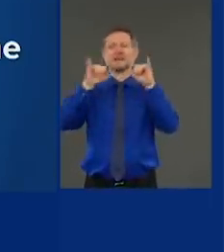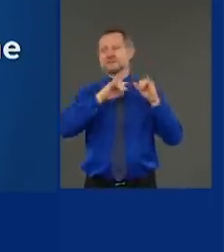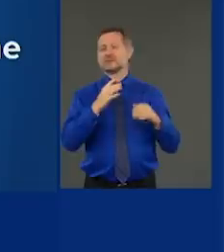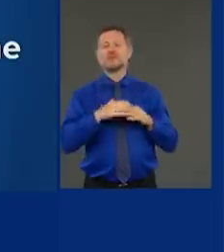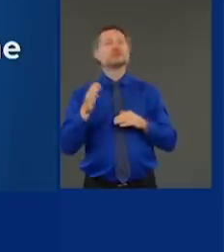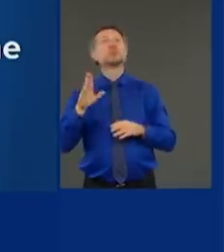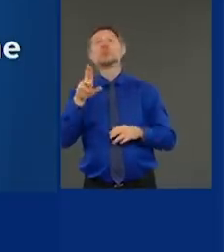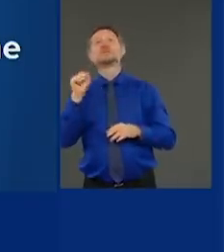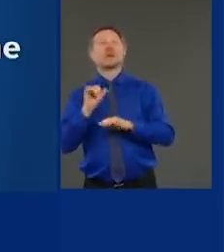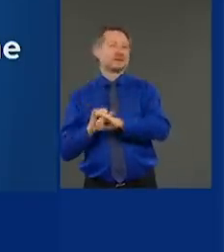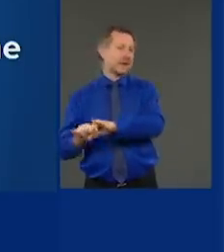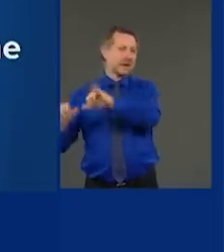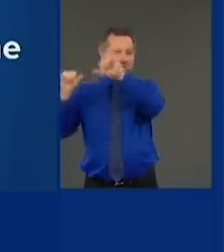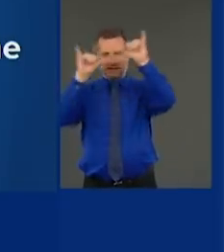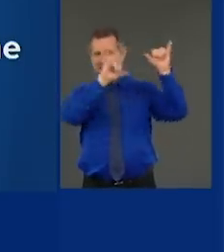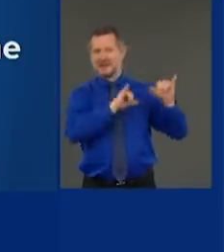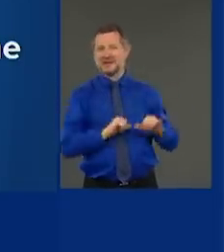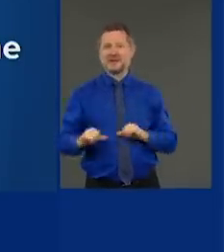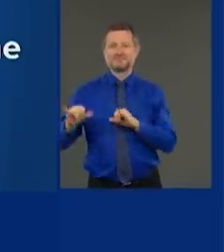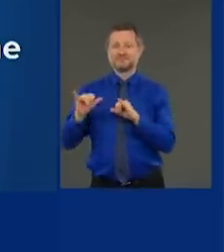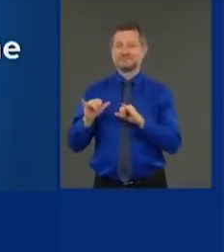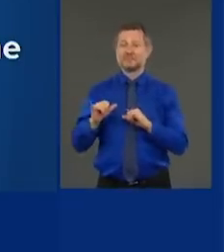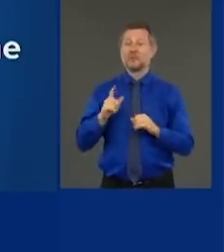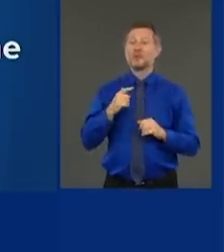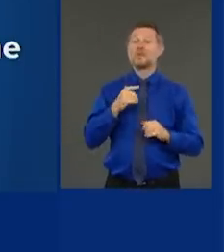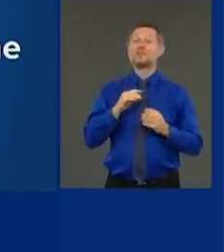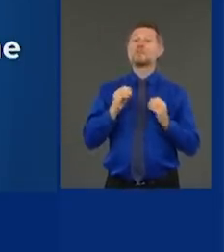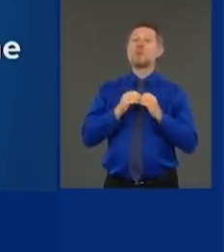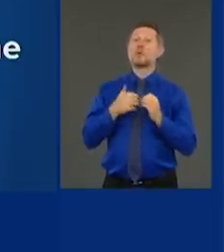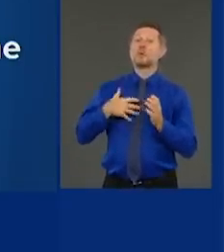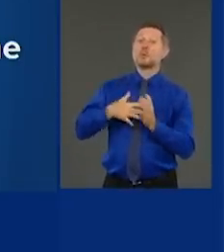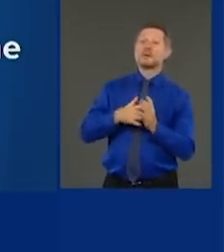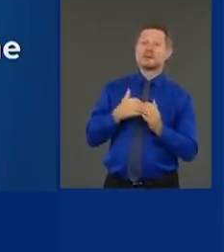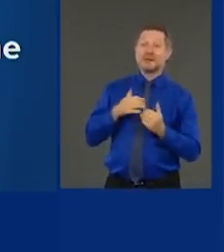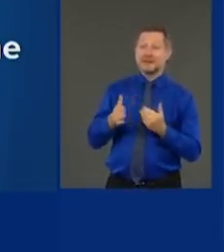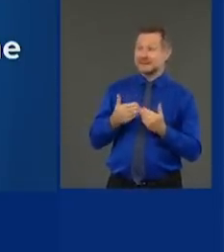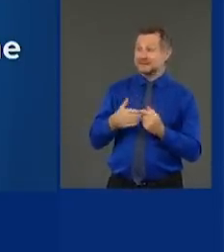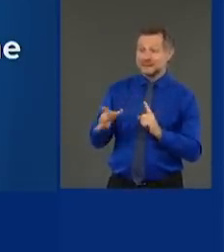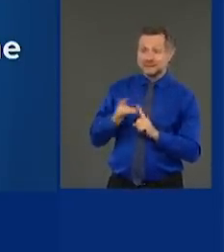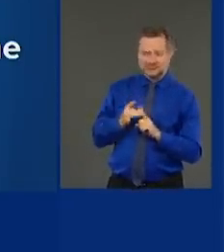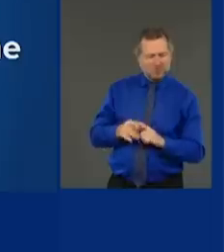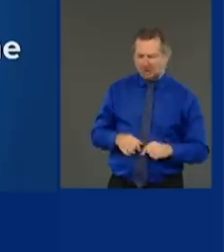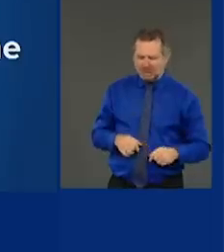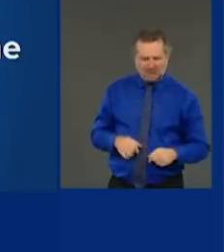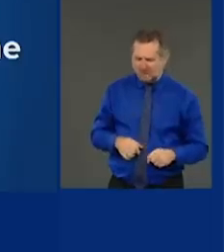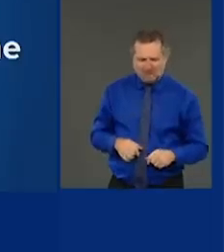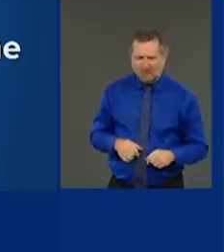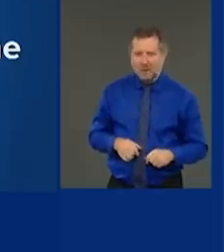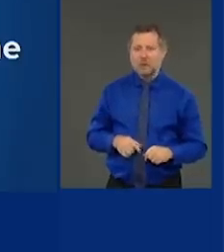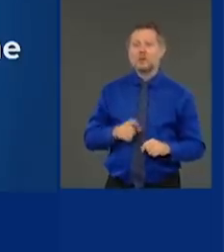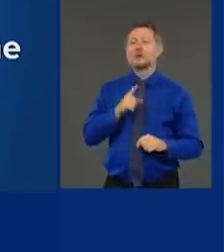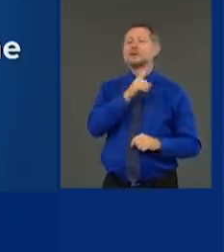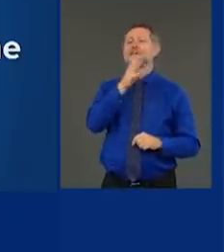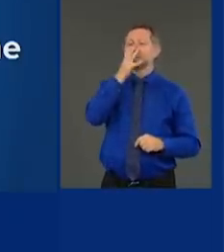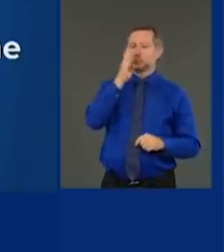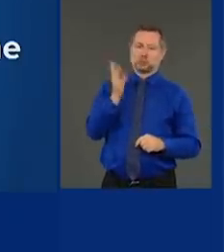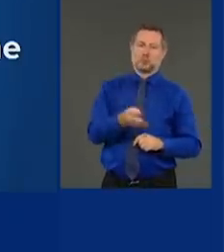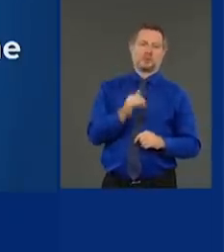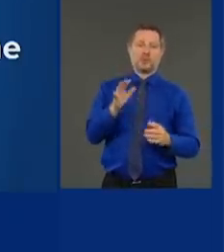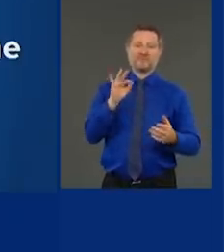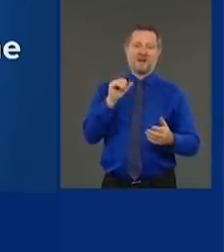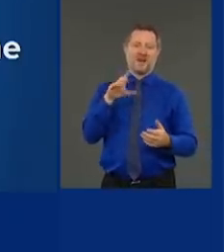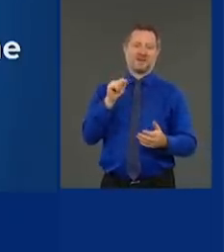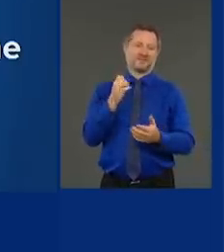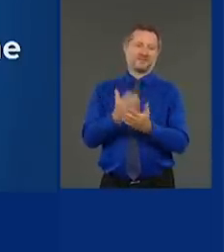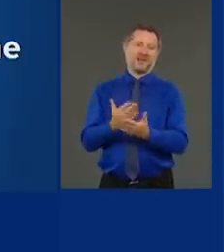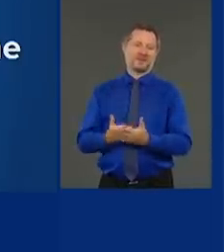more contagious to the virus. It was a mistake to deny the reality that happened in New York that